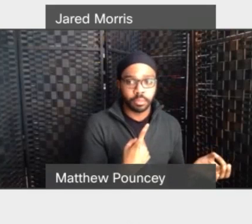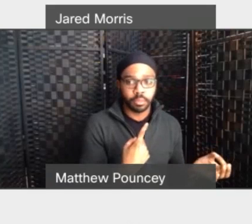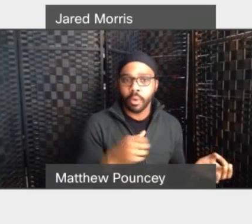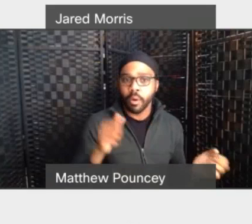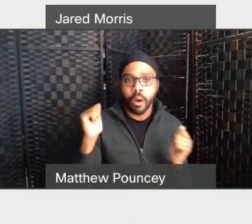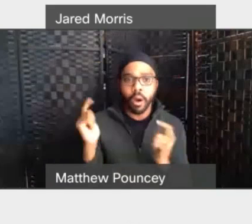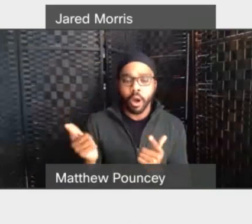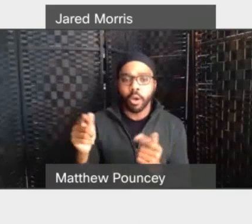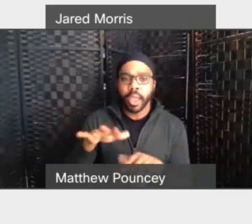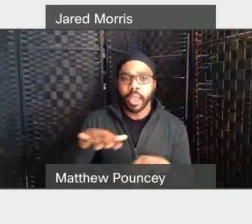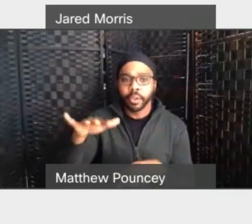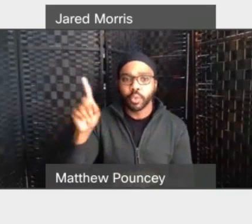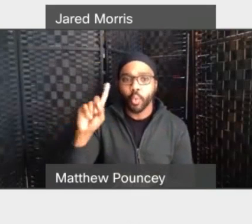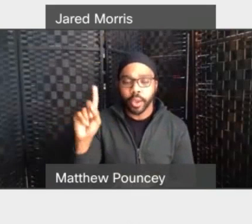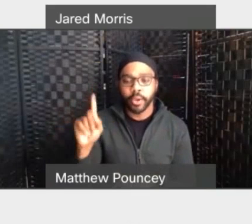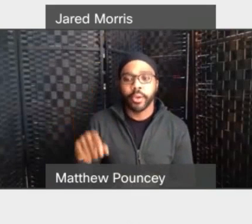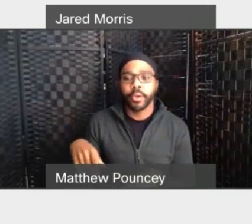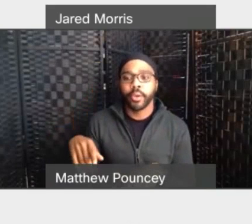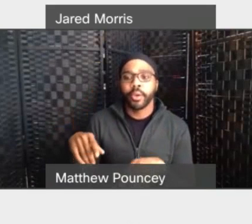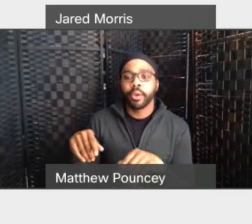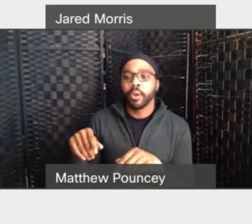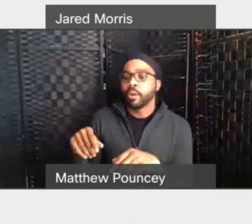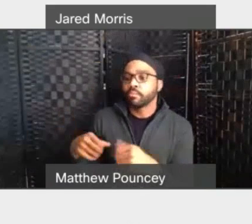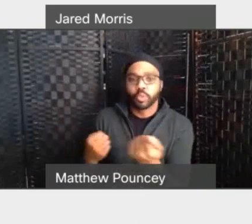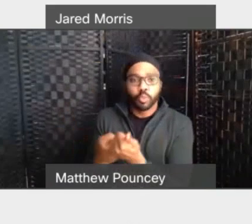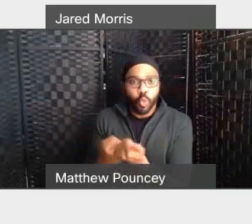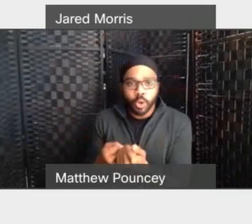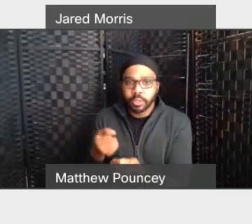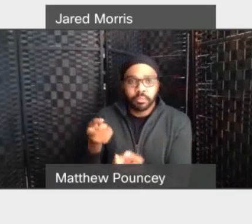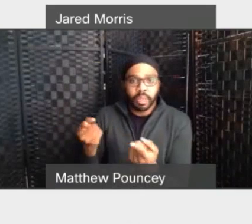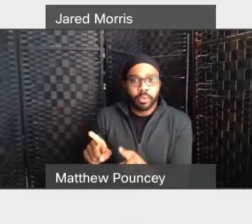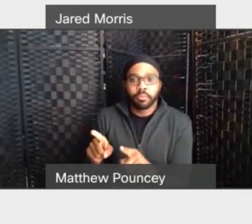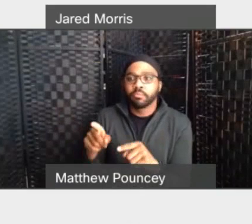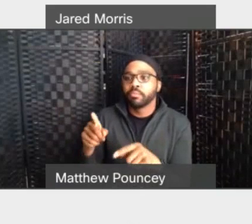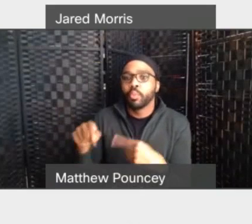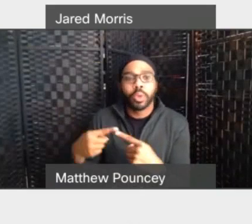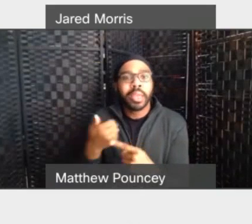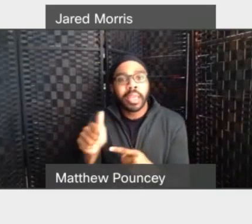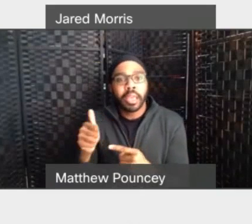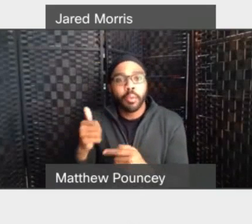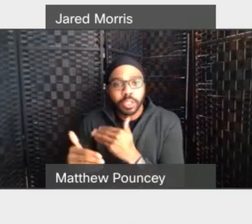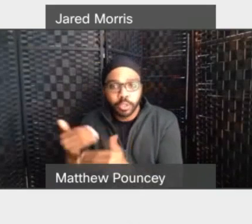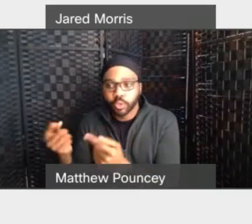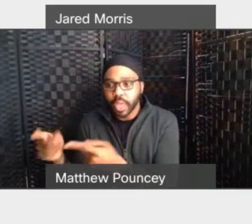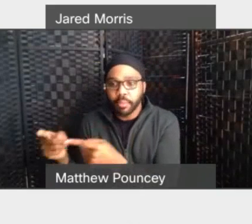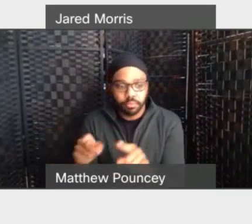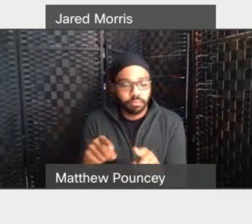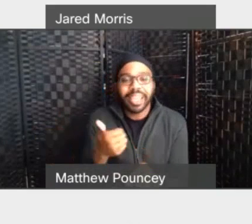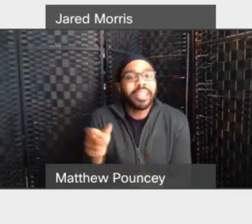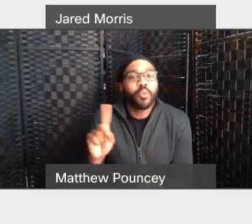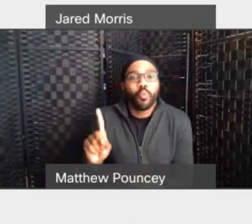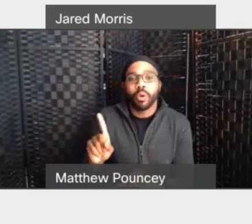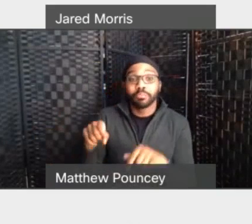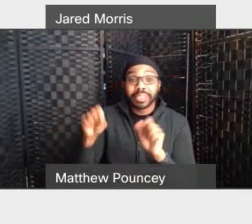where resident care is rendered or person-supported care is rendered, where any procedures are performed, and anywhere there is